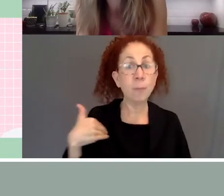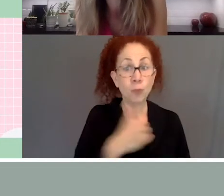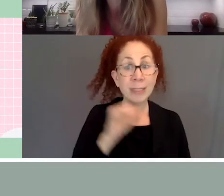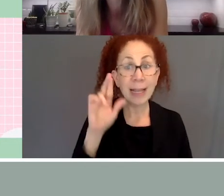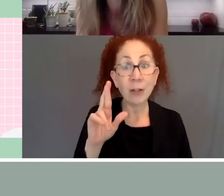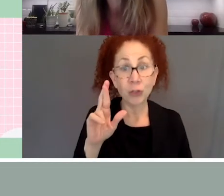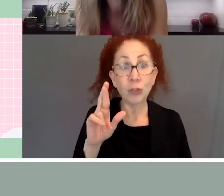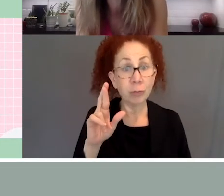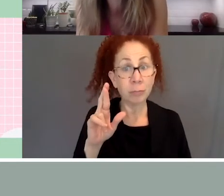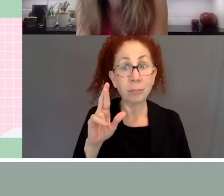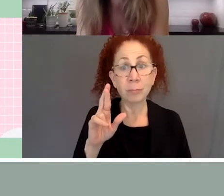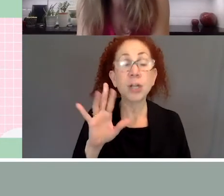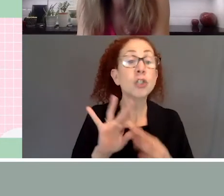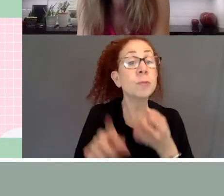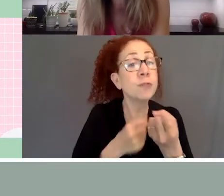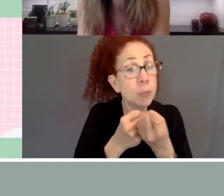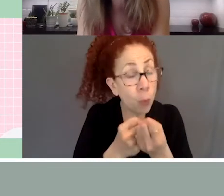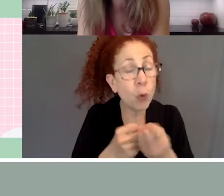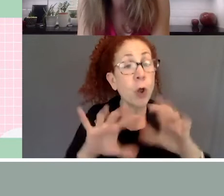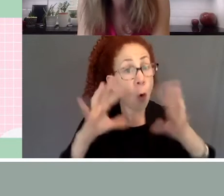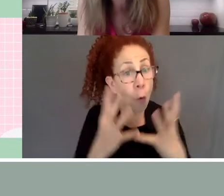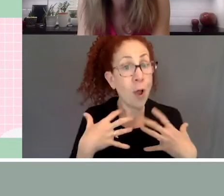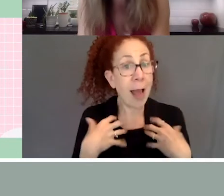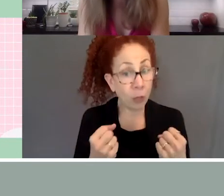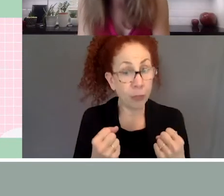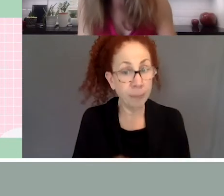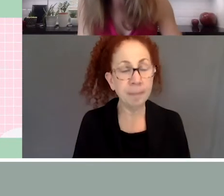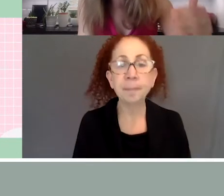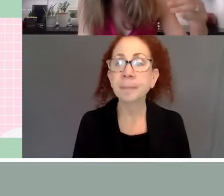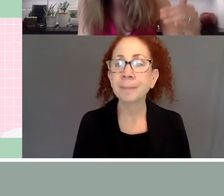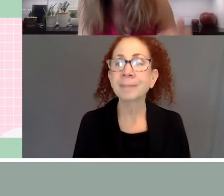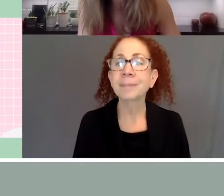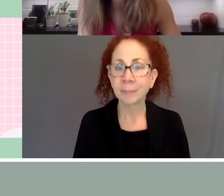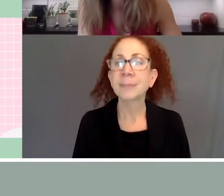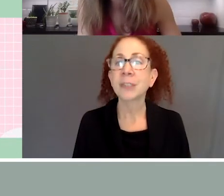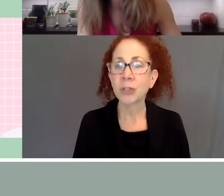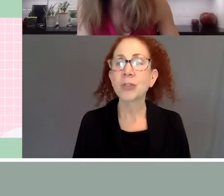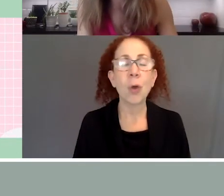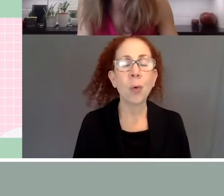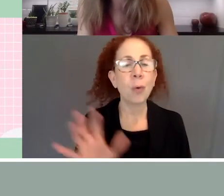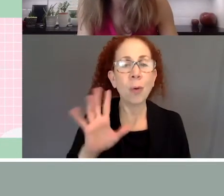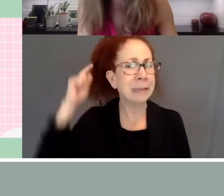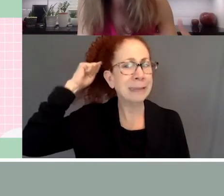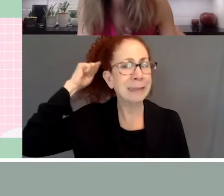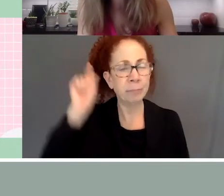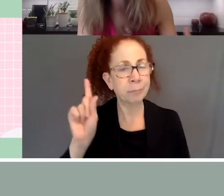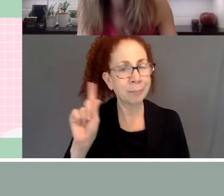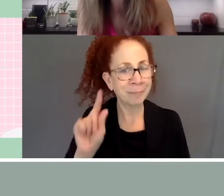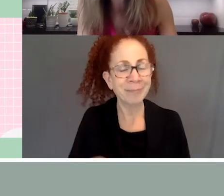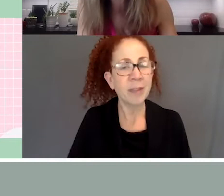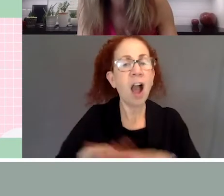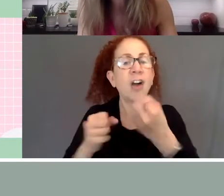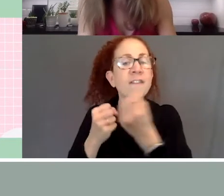cancer in terms of supporting overall health and wellness. So we want to quiet those